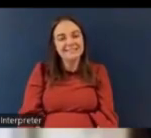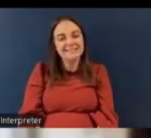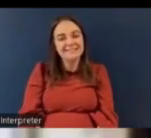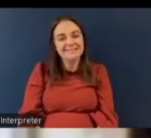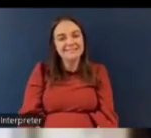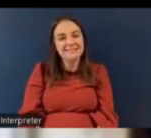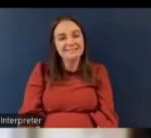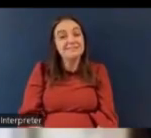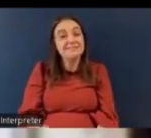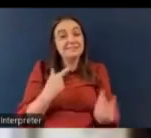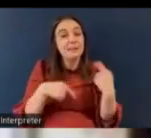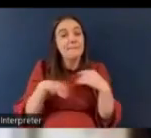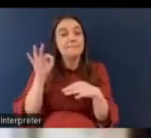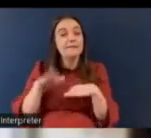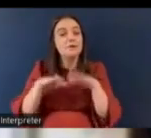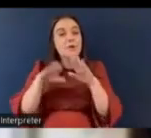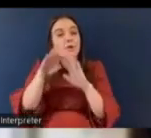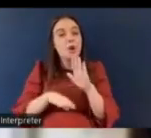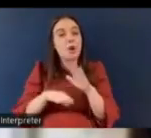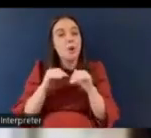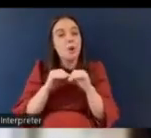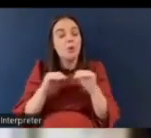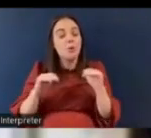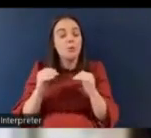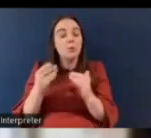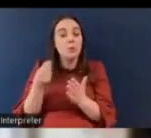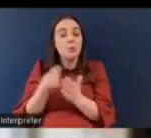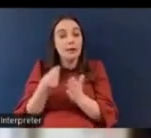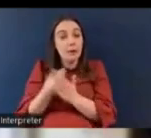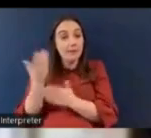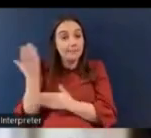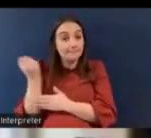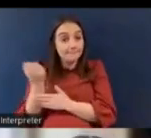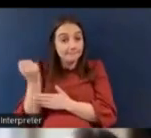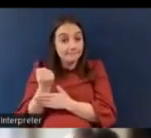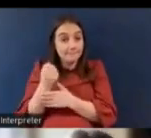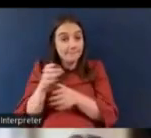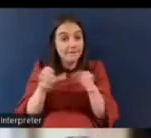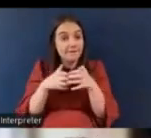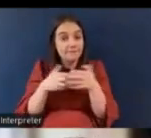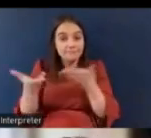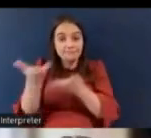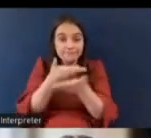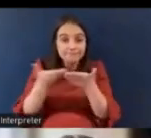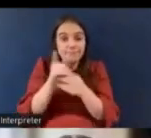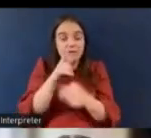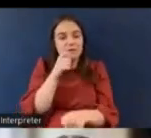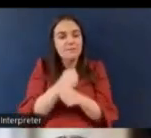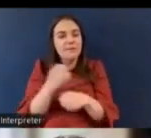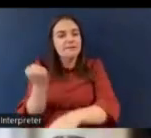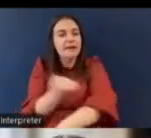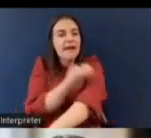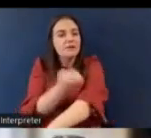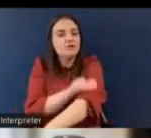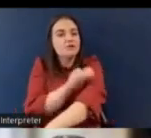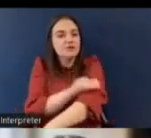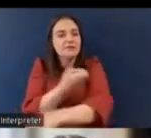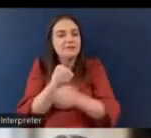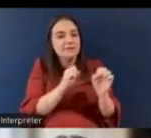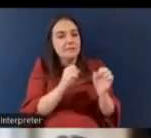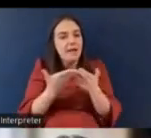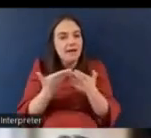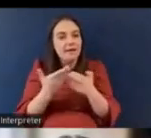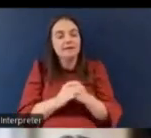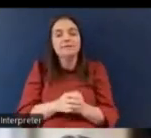We picked the low income category, and we started chatting about energy issues. So we